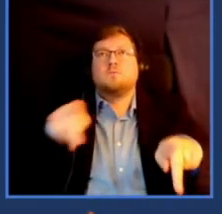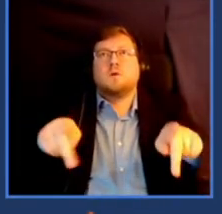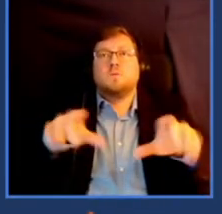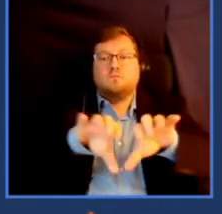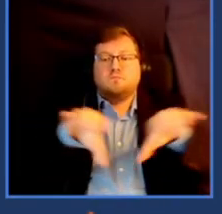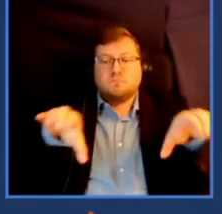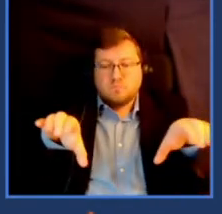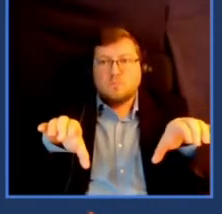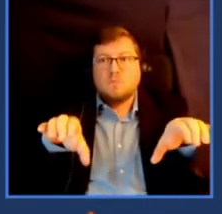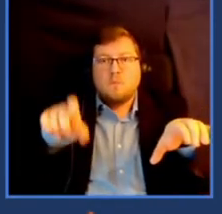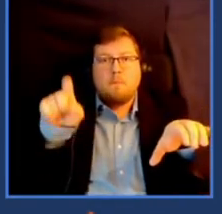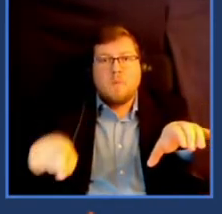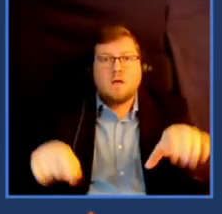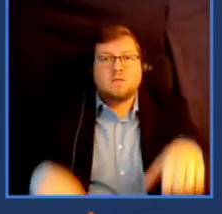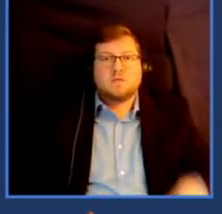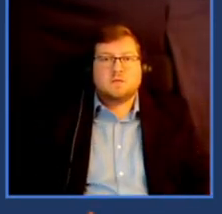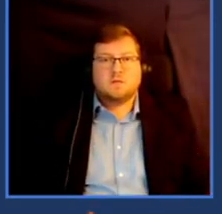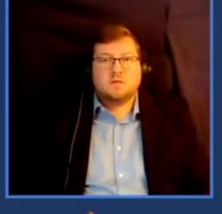I'm running against